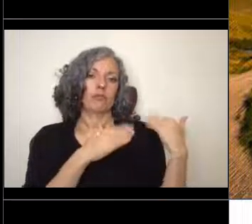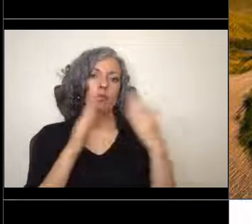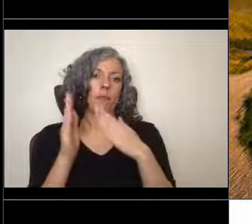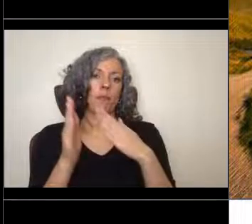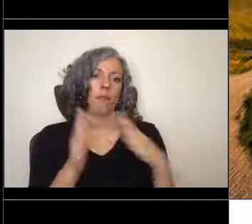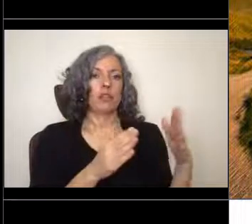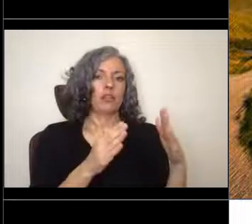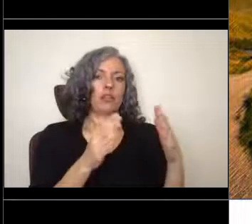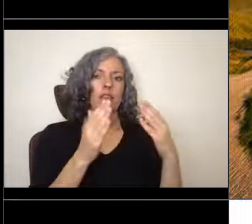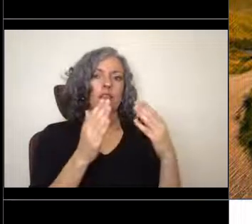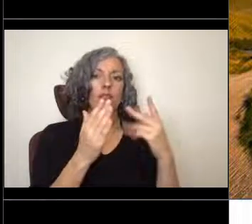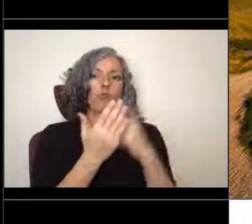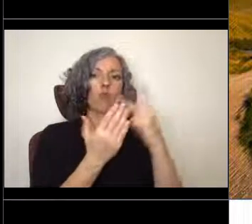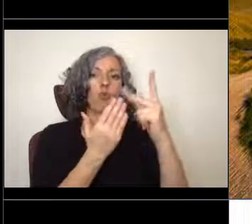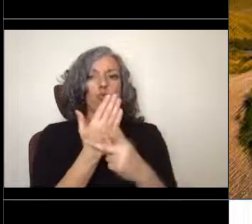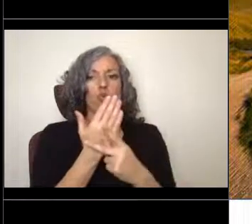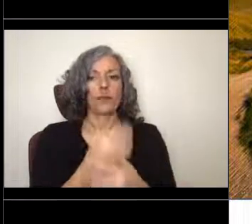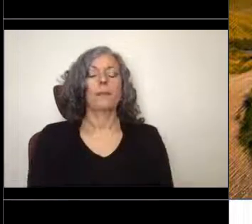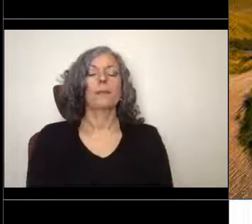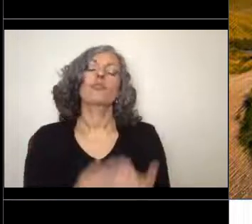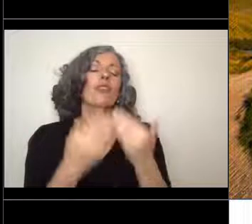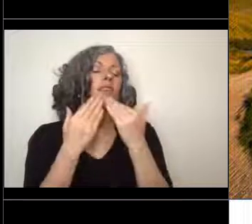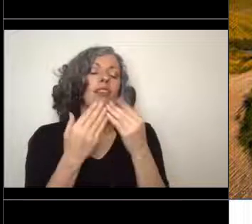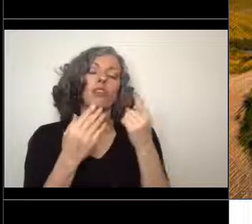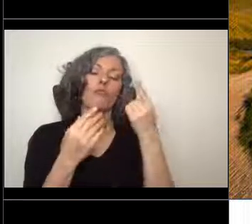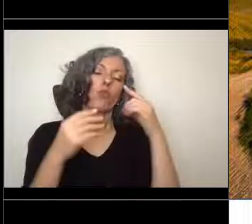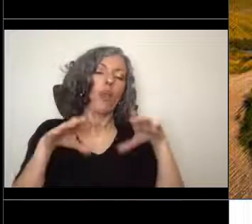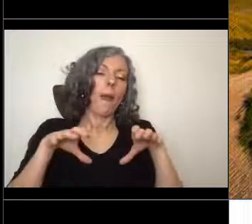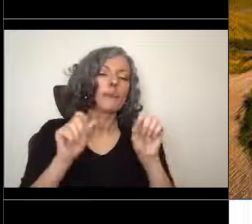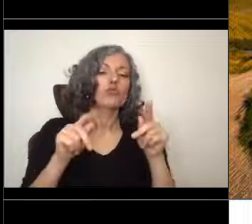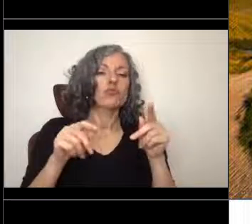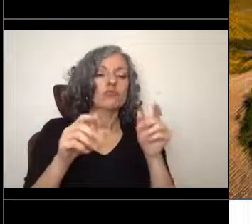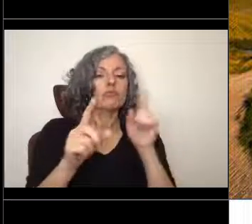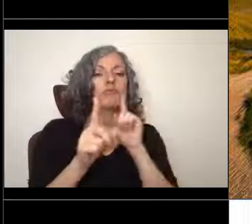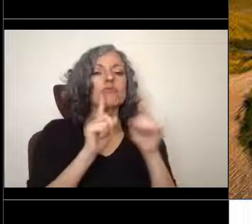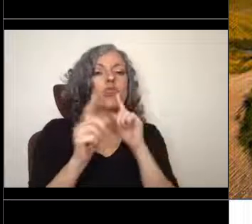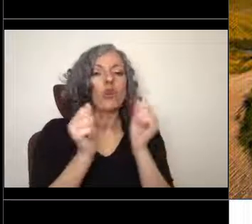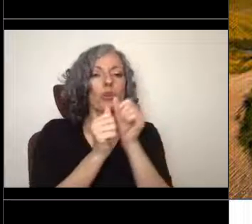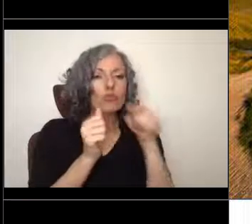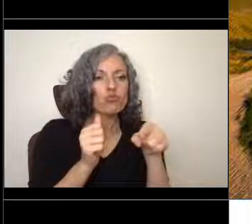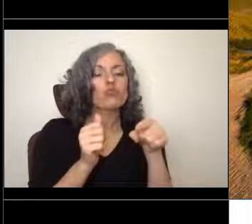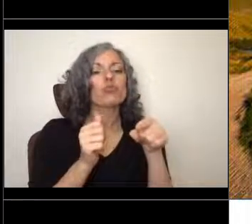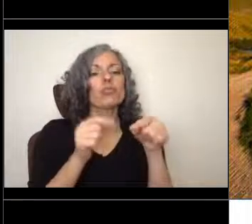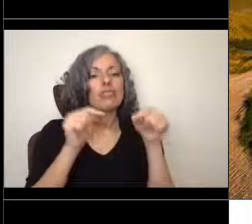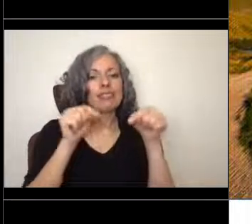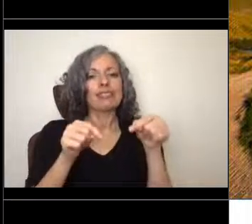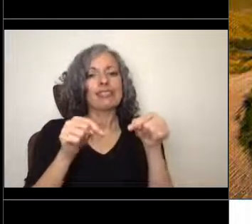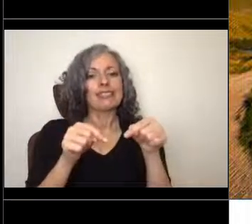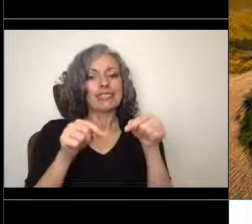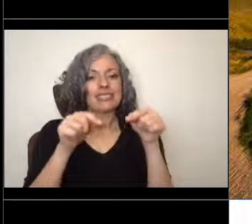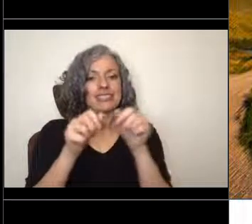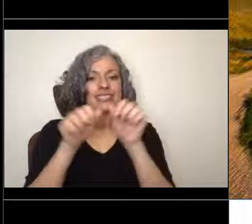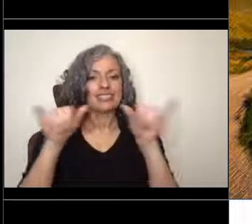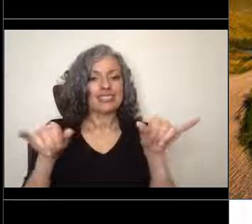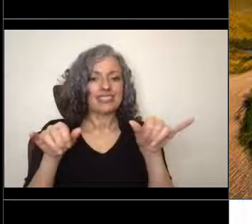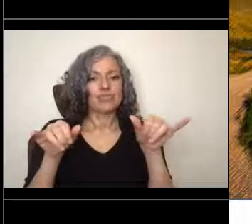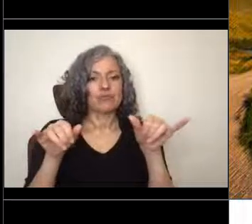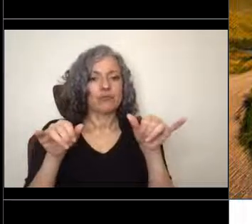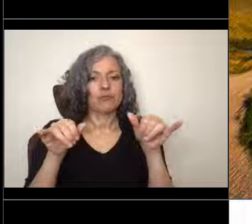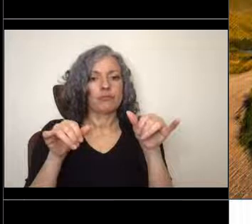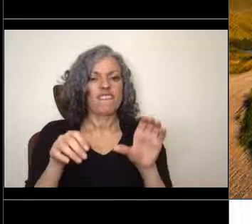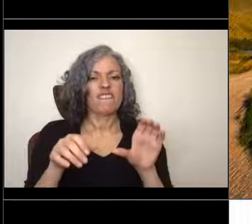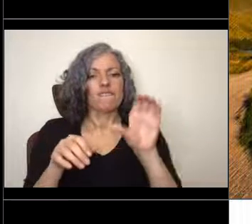Madam Chair and Commissioners, appreciate the opportunity to talk with you about our interim Caltrans system investment strategy. Next